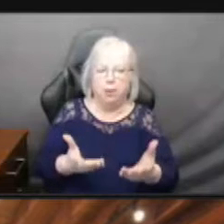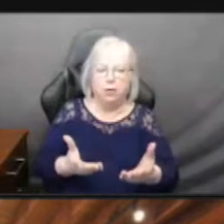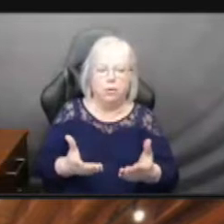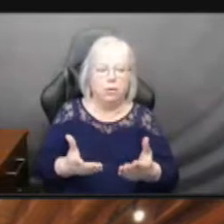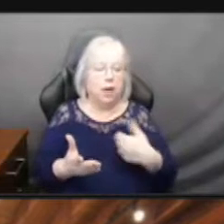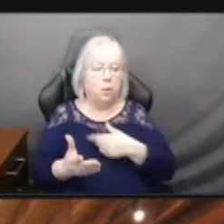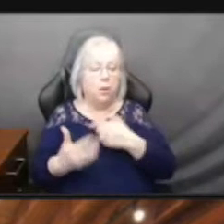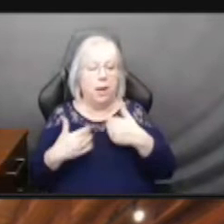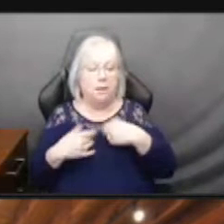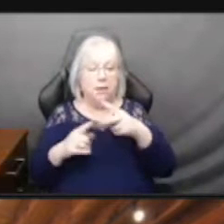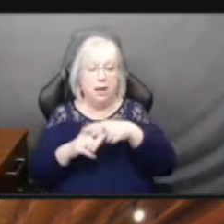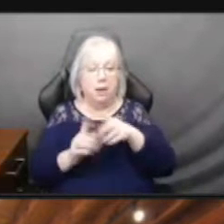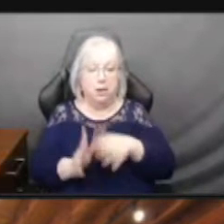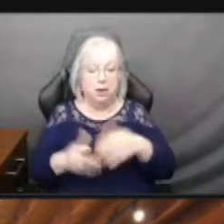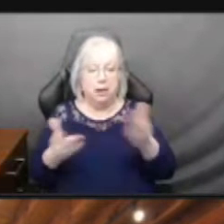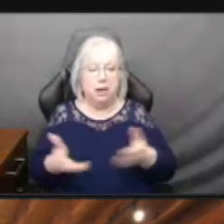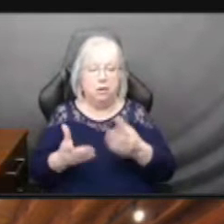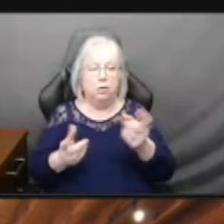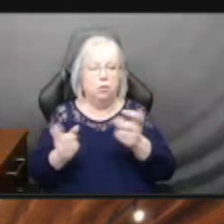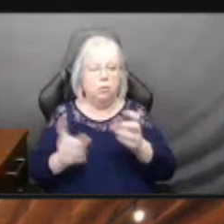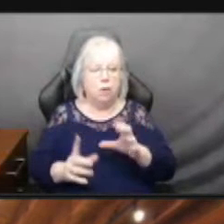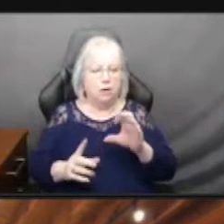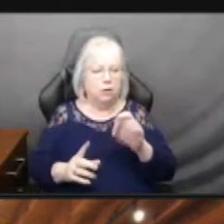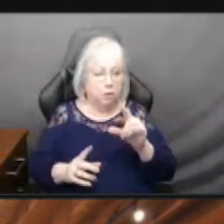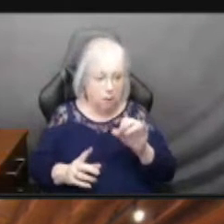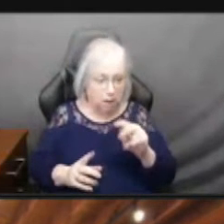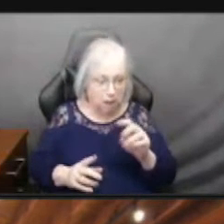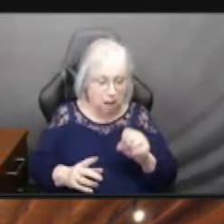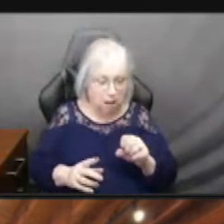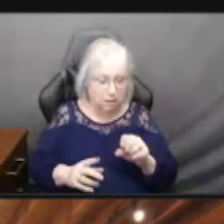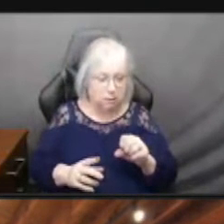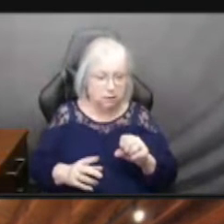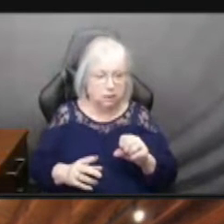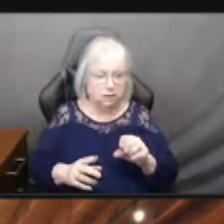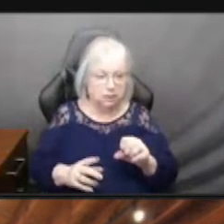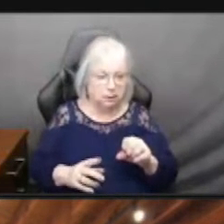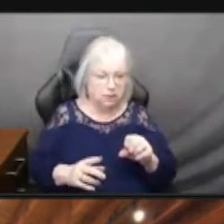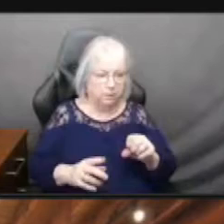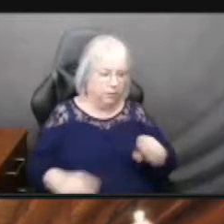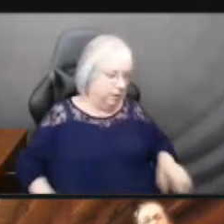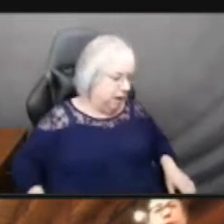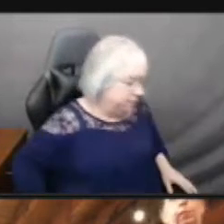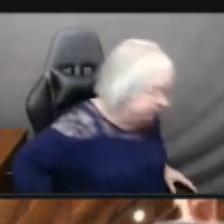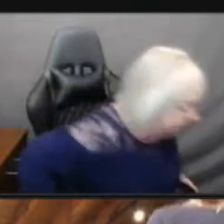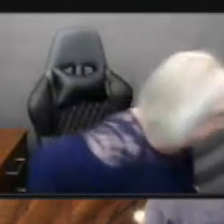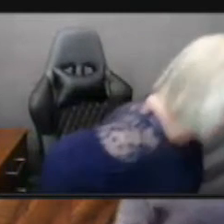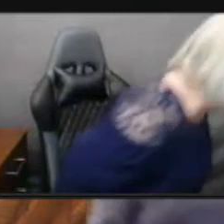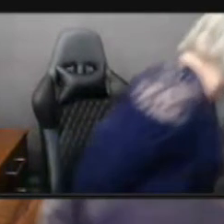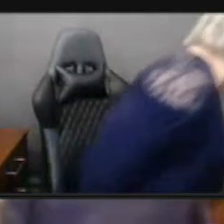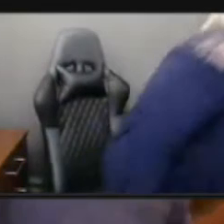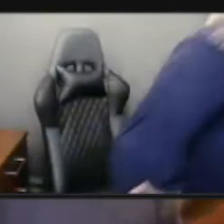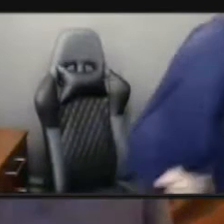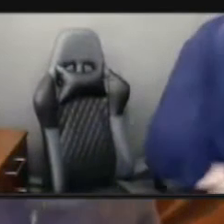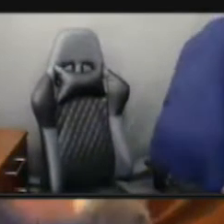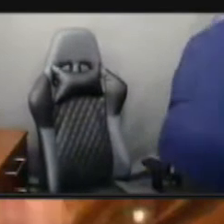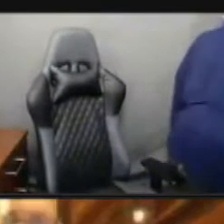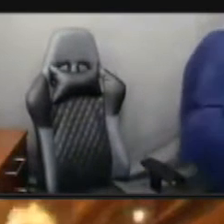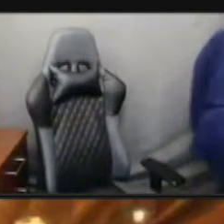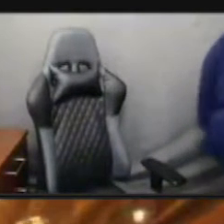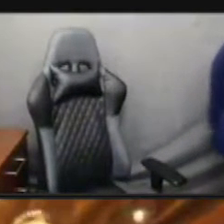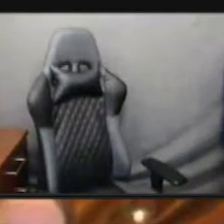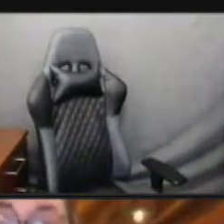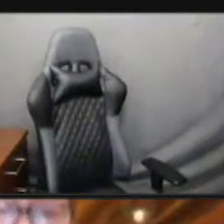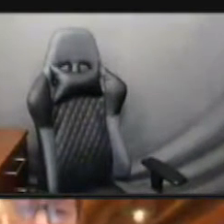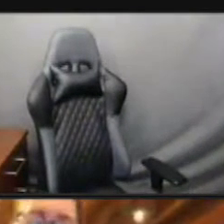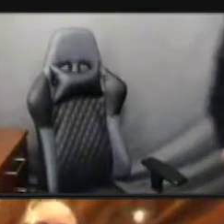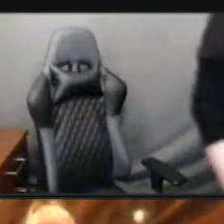applicant here. Director Collins, Do you have that? can you work with IT to bring up